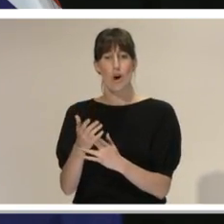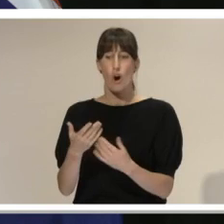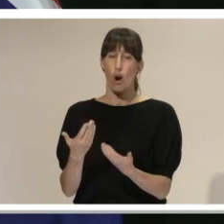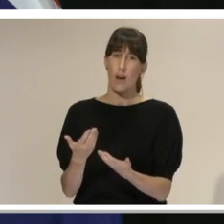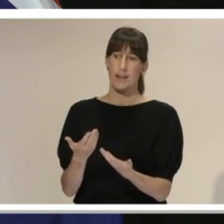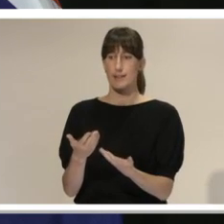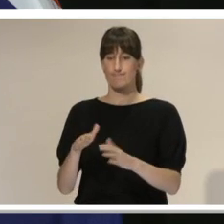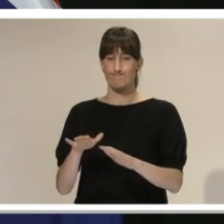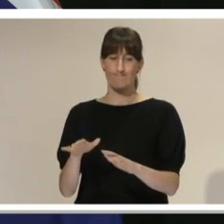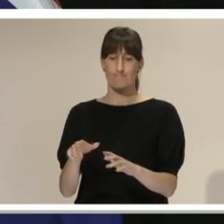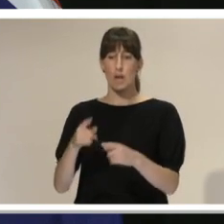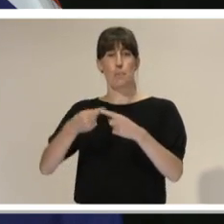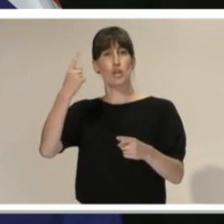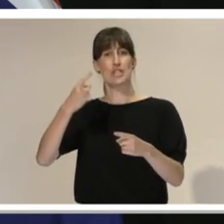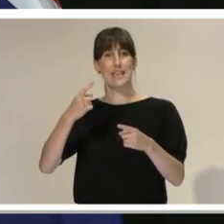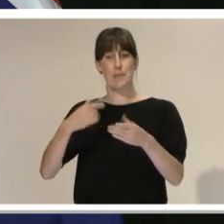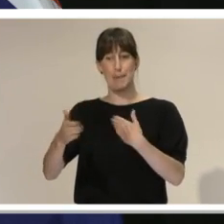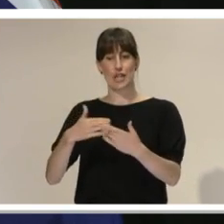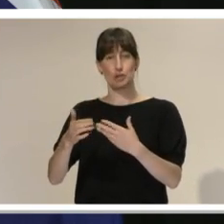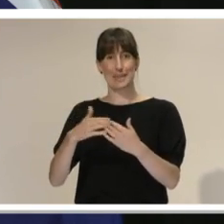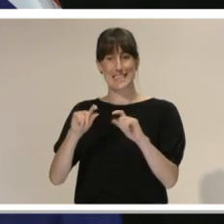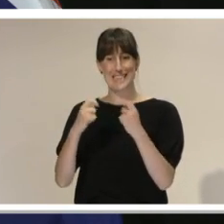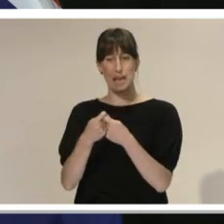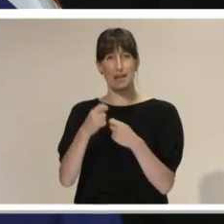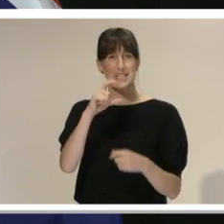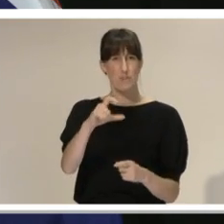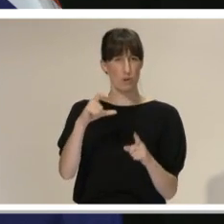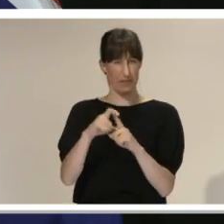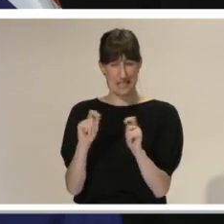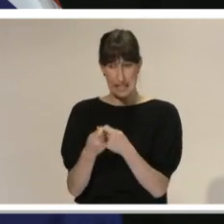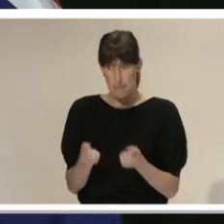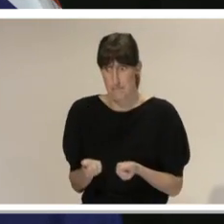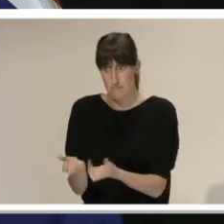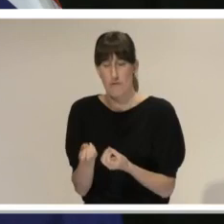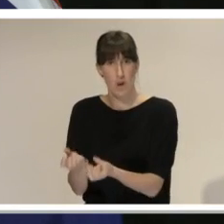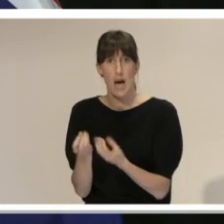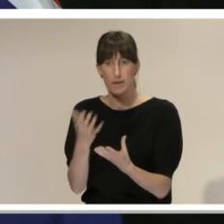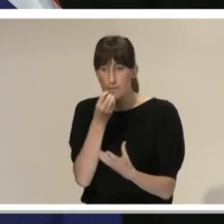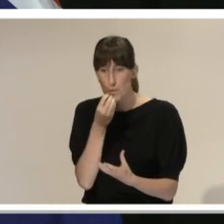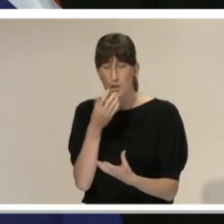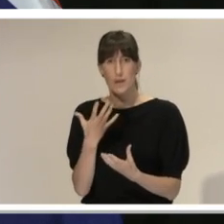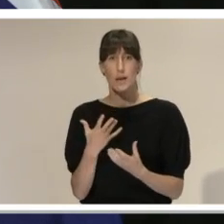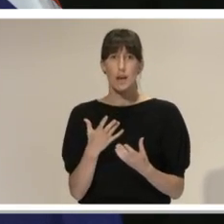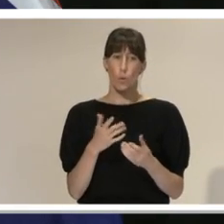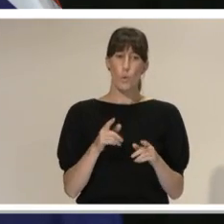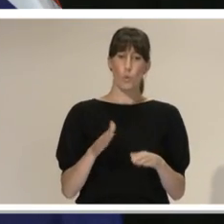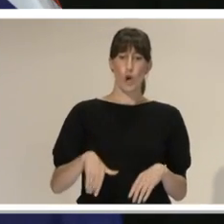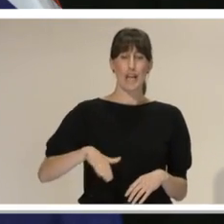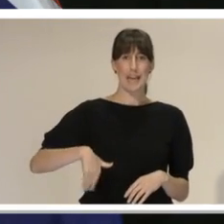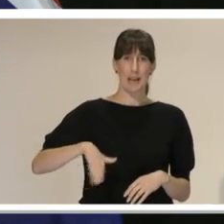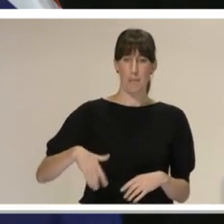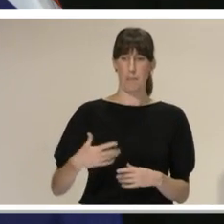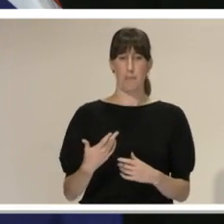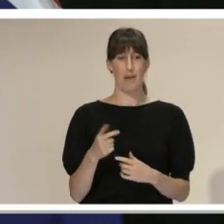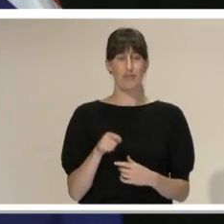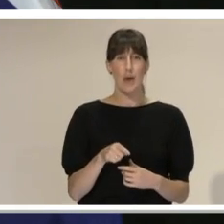through the emergency management team that we have down there. And so that is essentially what Work and Income would otherwise do, is being directly delivered